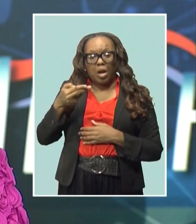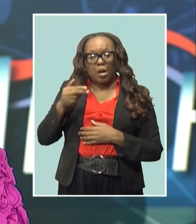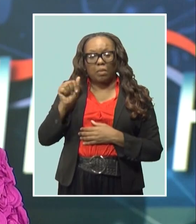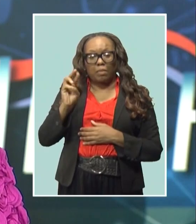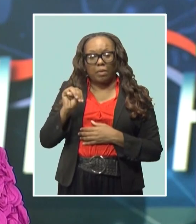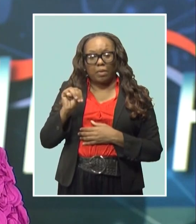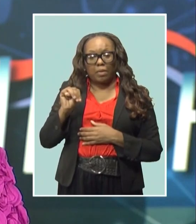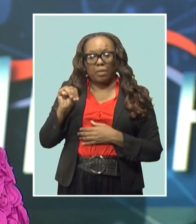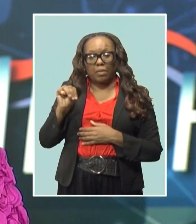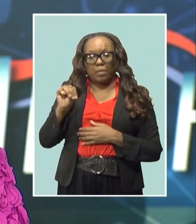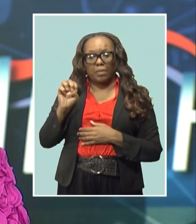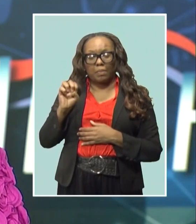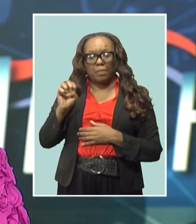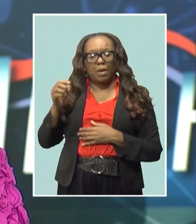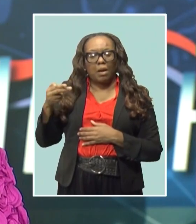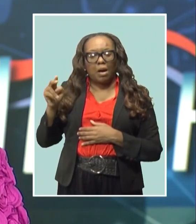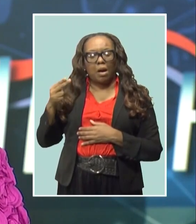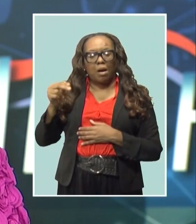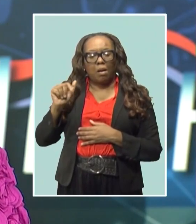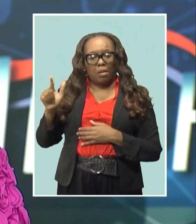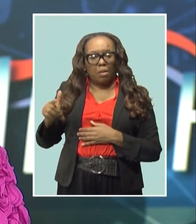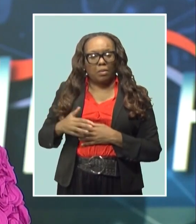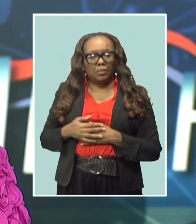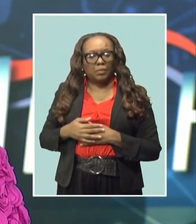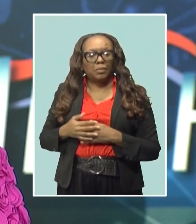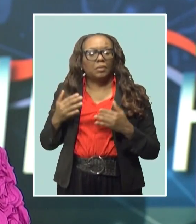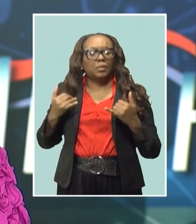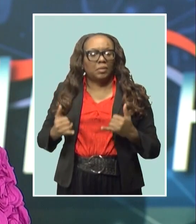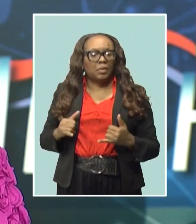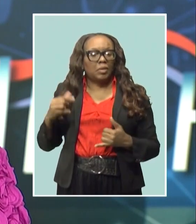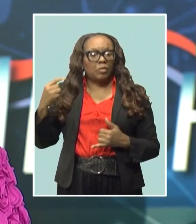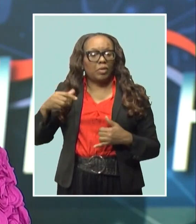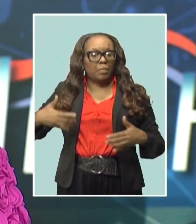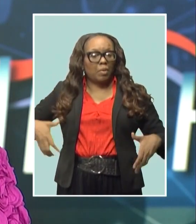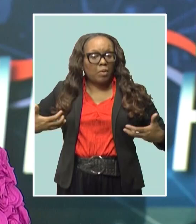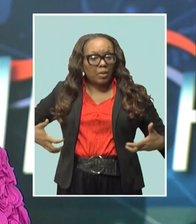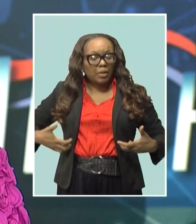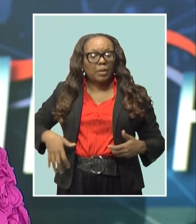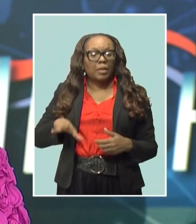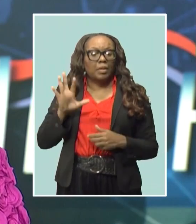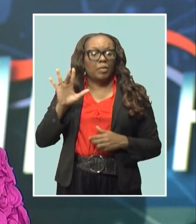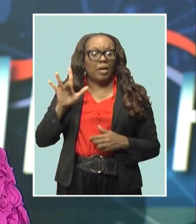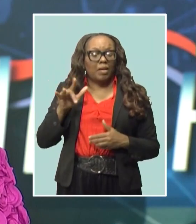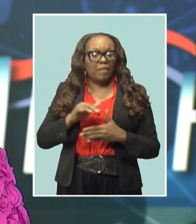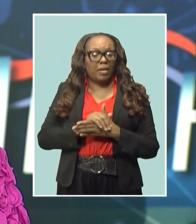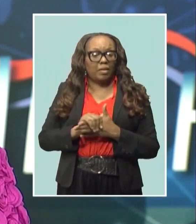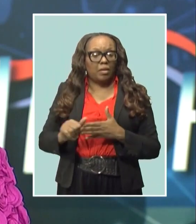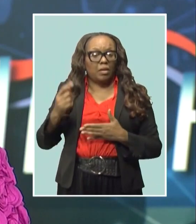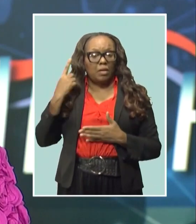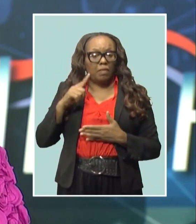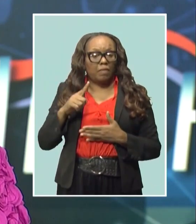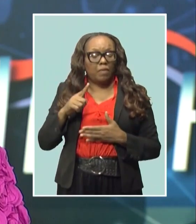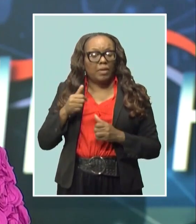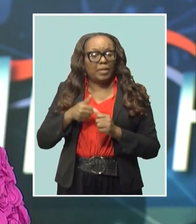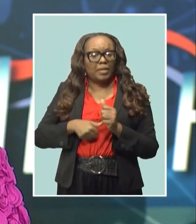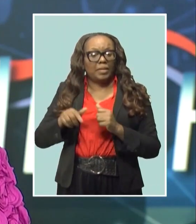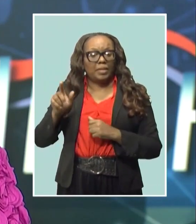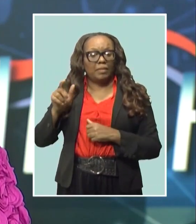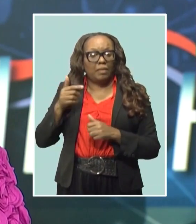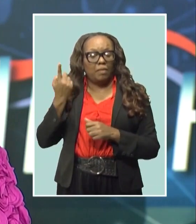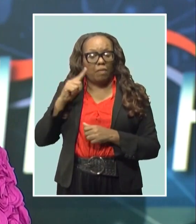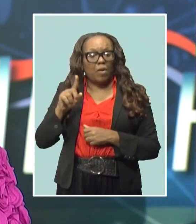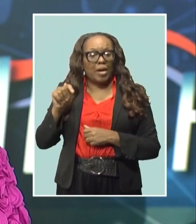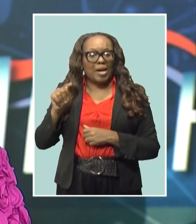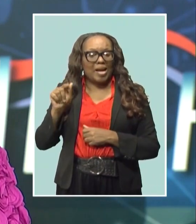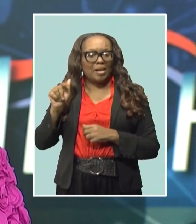been increased to $25 per tail. Mr. James says the primate continues to be a pest to farmers, but Barbados is not